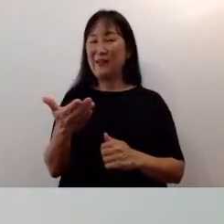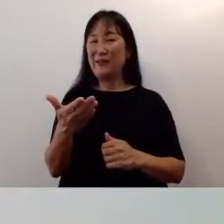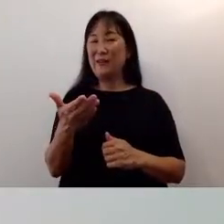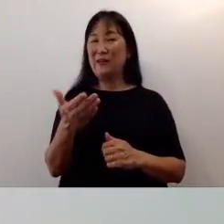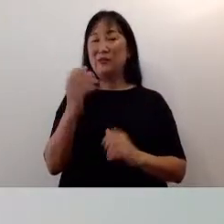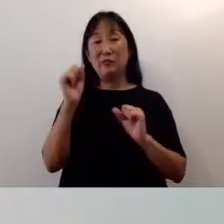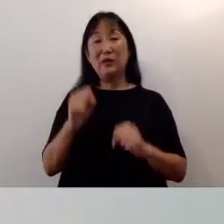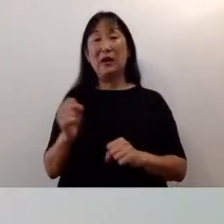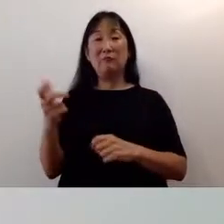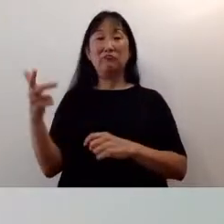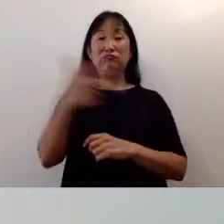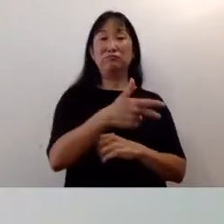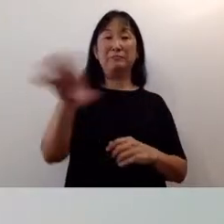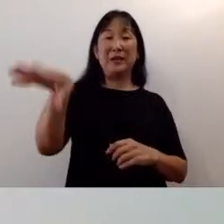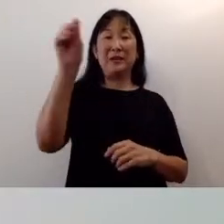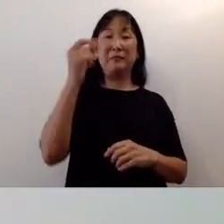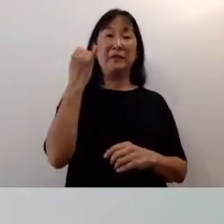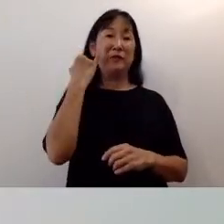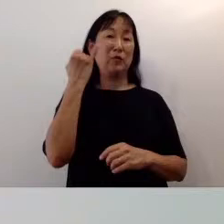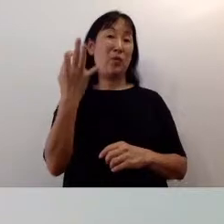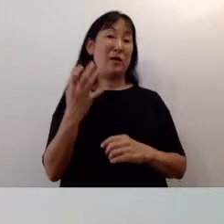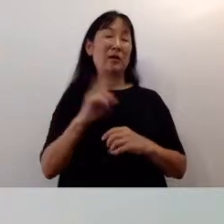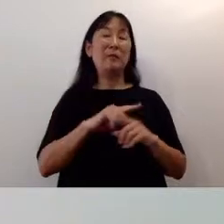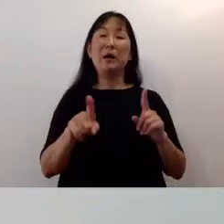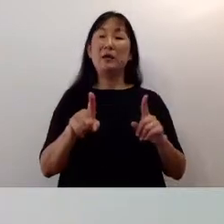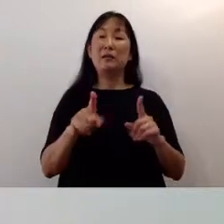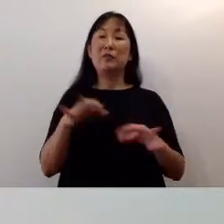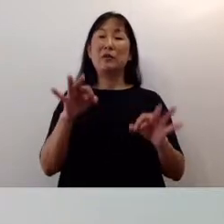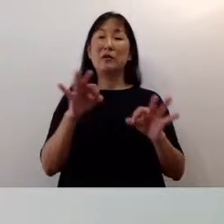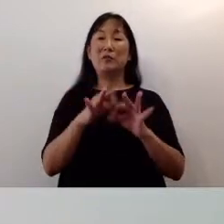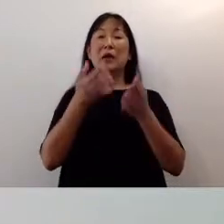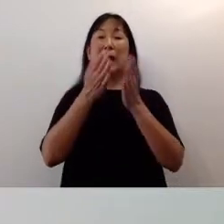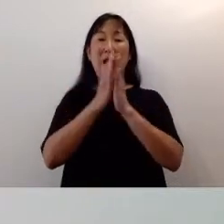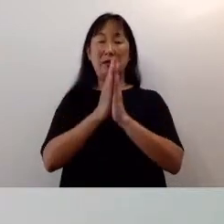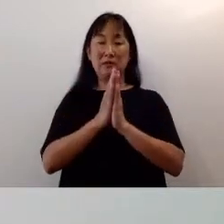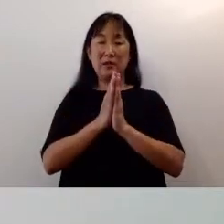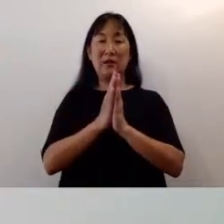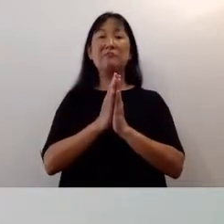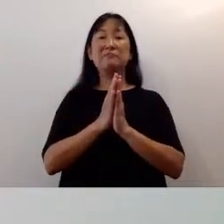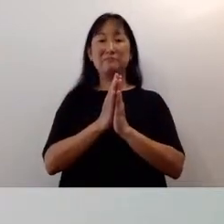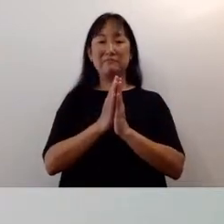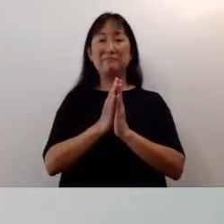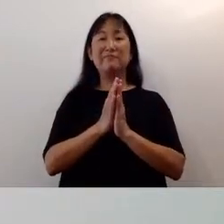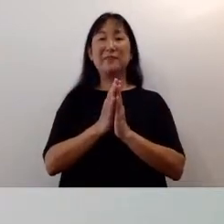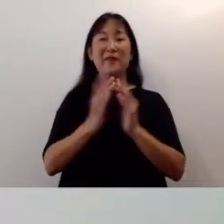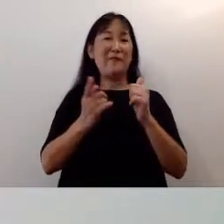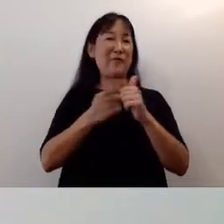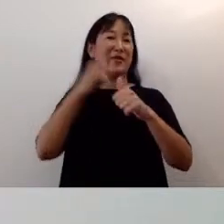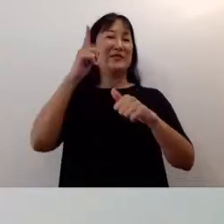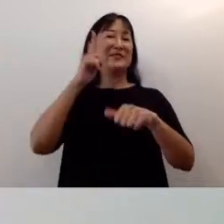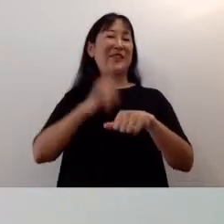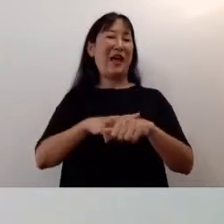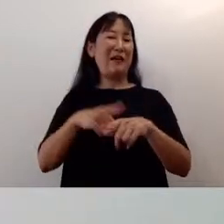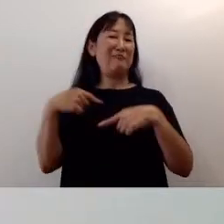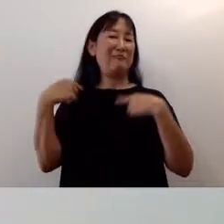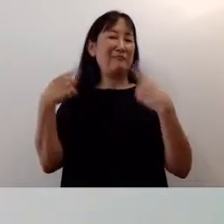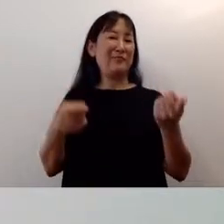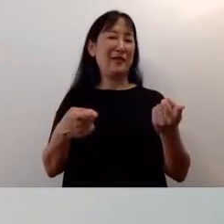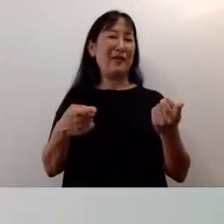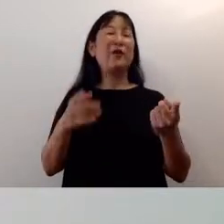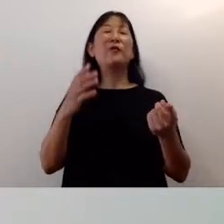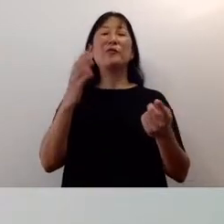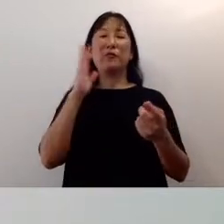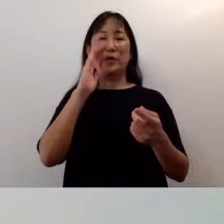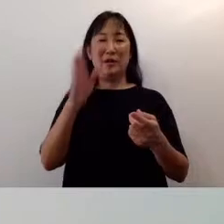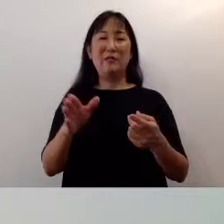to go by the school to get them if you want. But more importantly, we requested and we got the DOE, first time ever, to distribute them